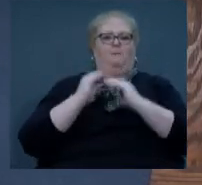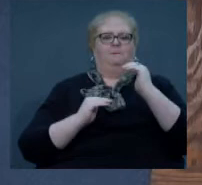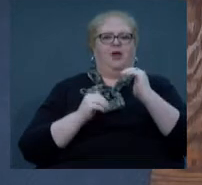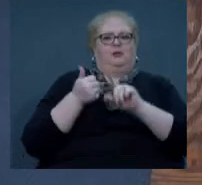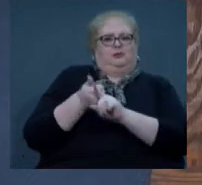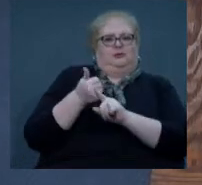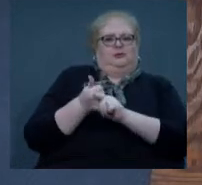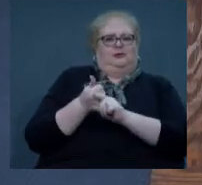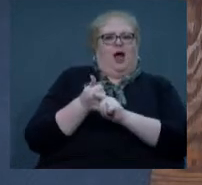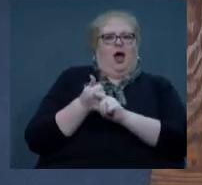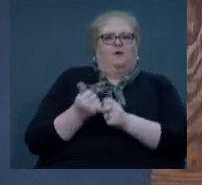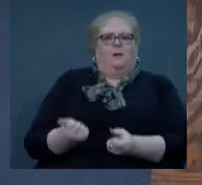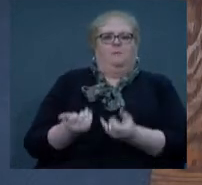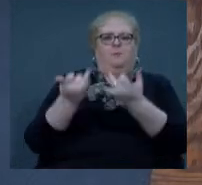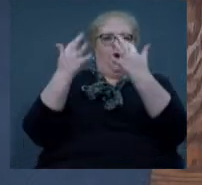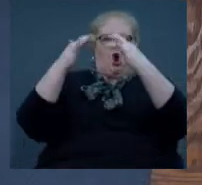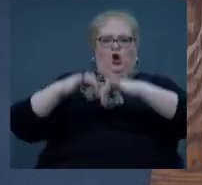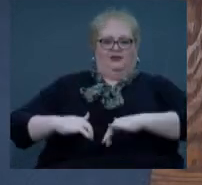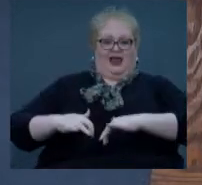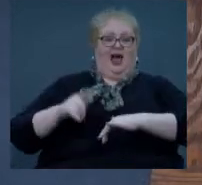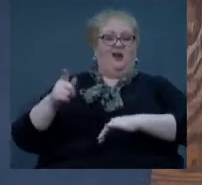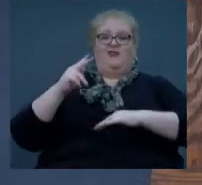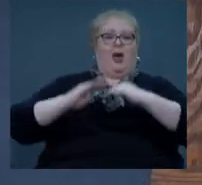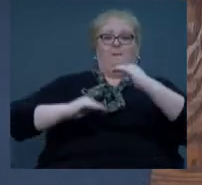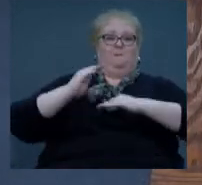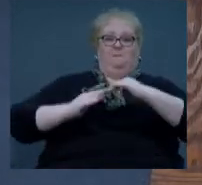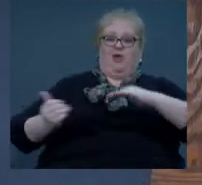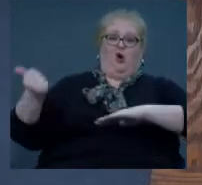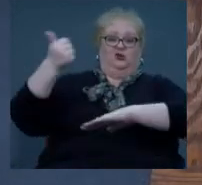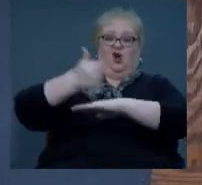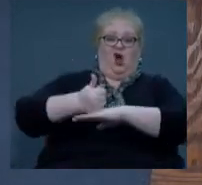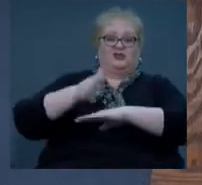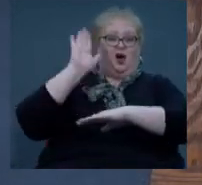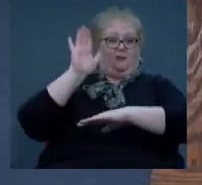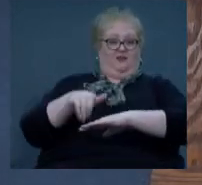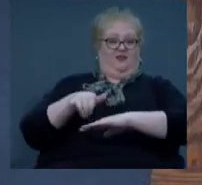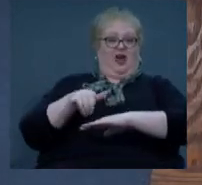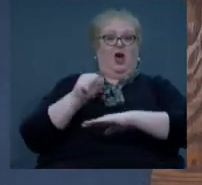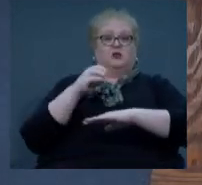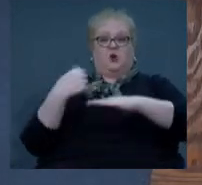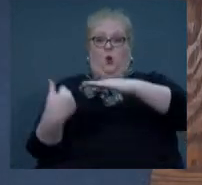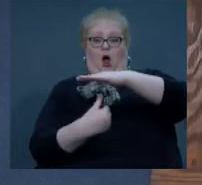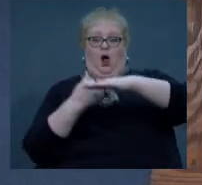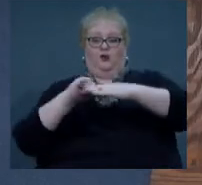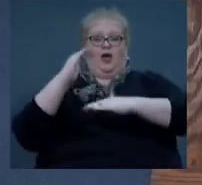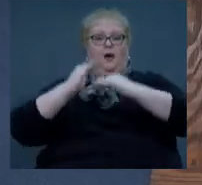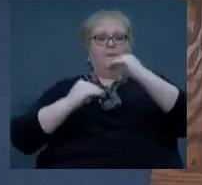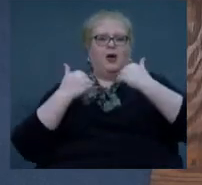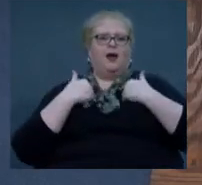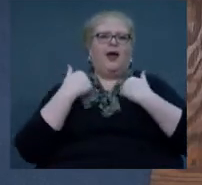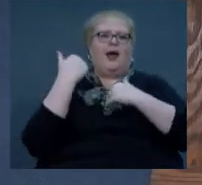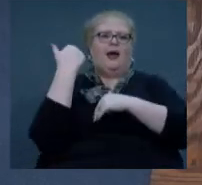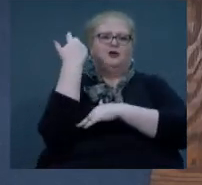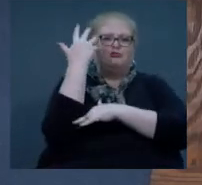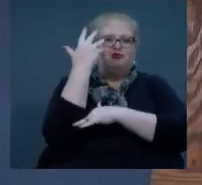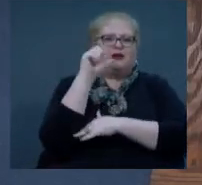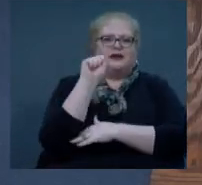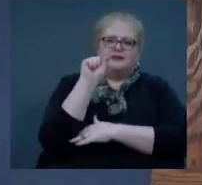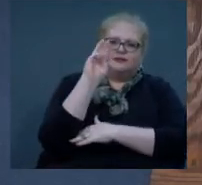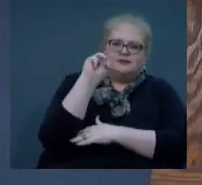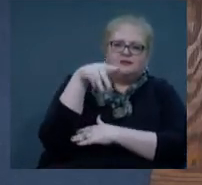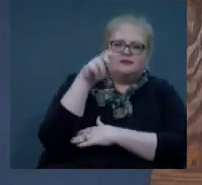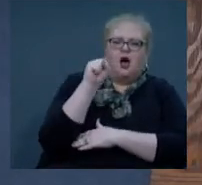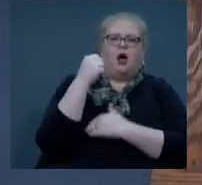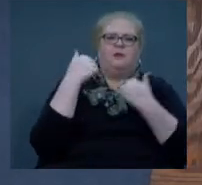and there were tree stumps and debris under that building. So we took all that out at